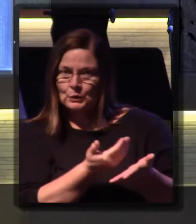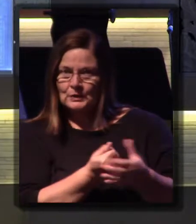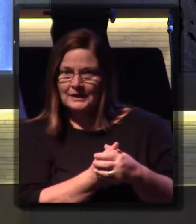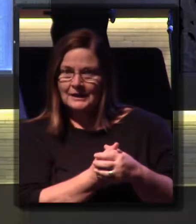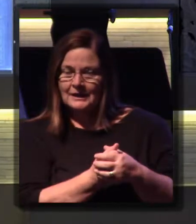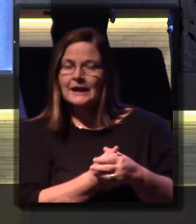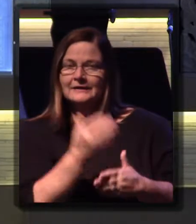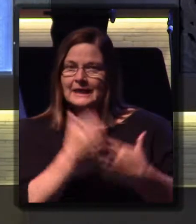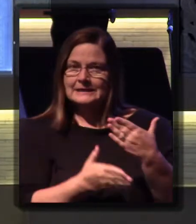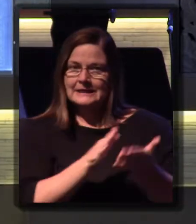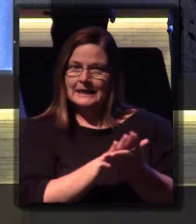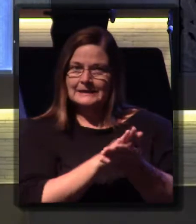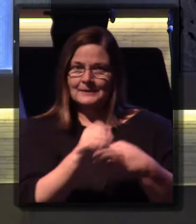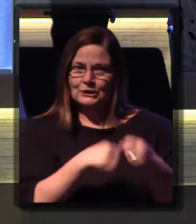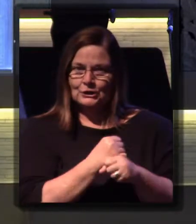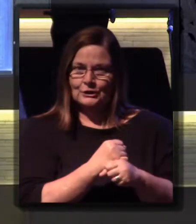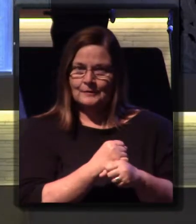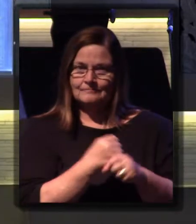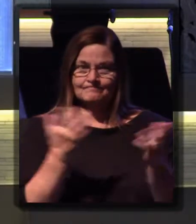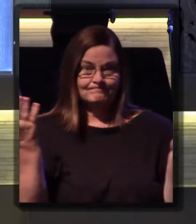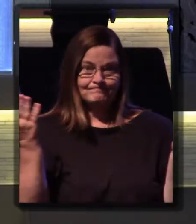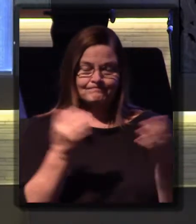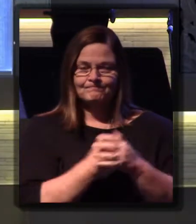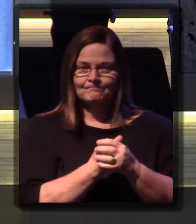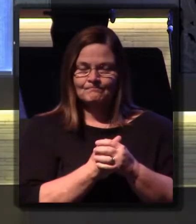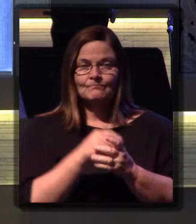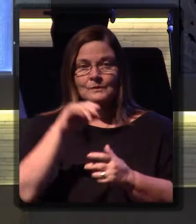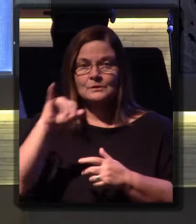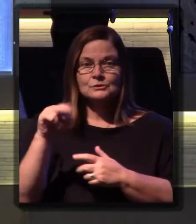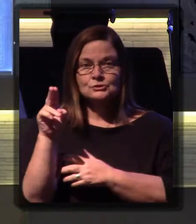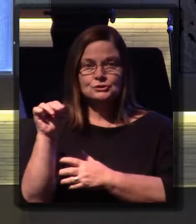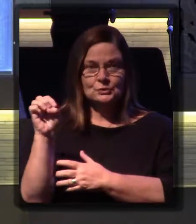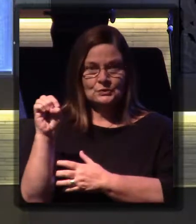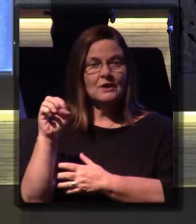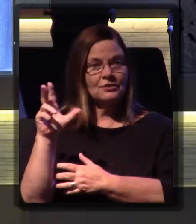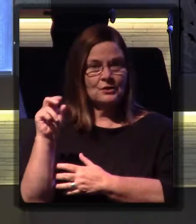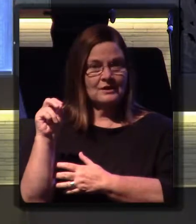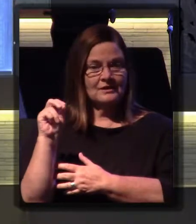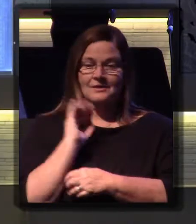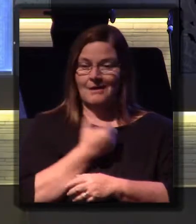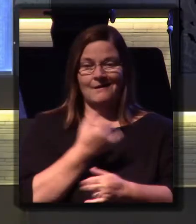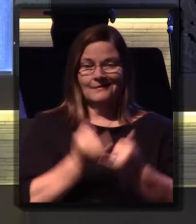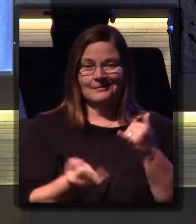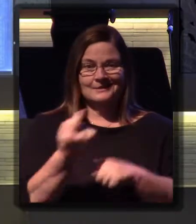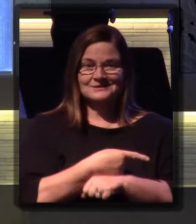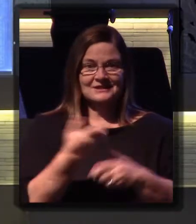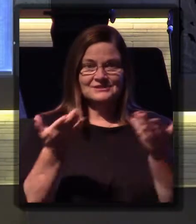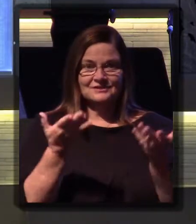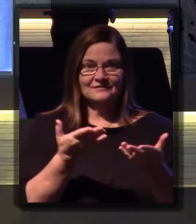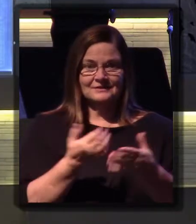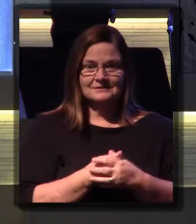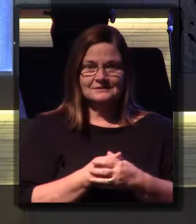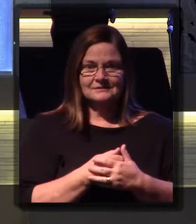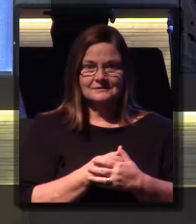our contracts would not be renewed after the end of the academic year, and that June